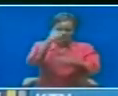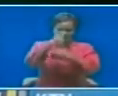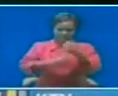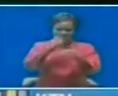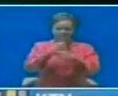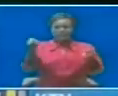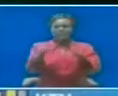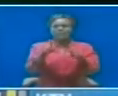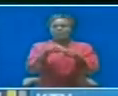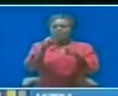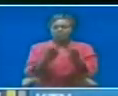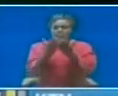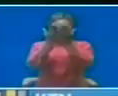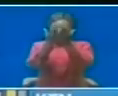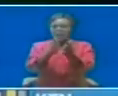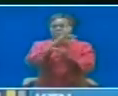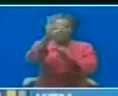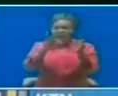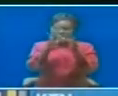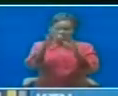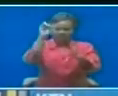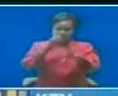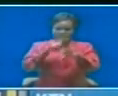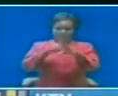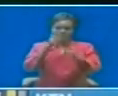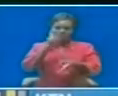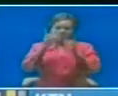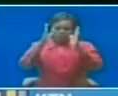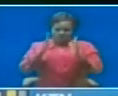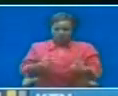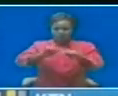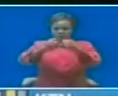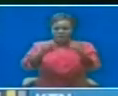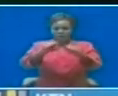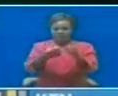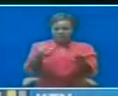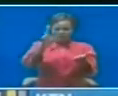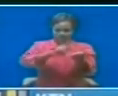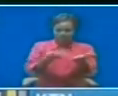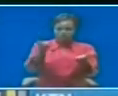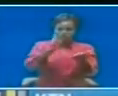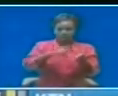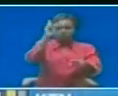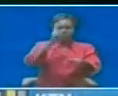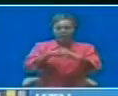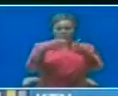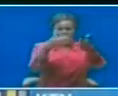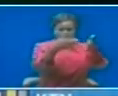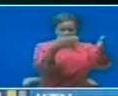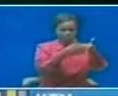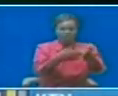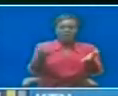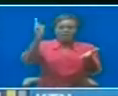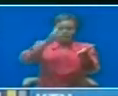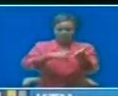Marathon course has, however, provided a perfect stage for athletes to break previously unimaginable time barriers. The world marathon record has